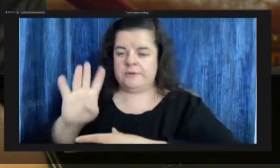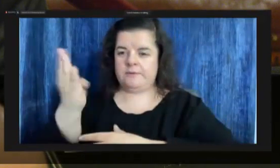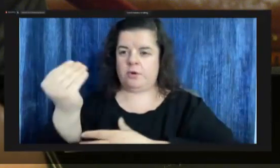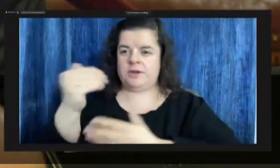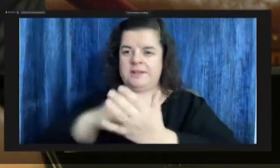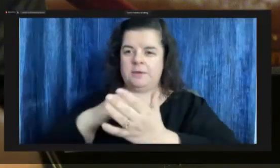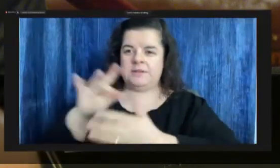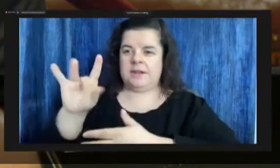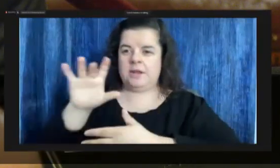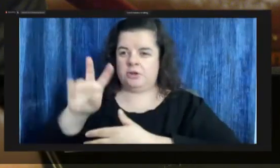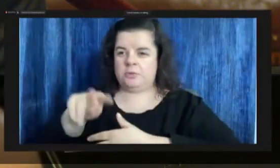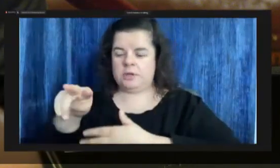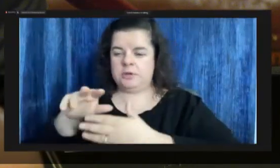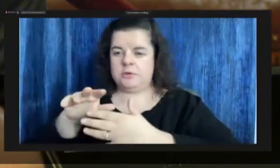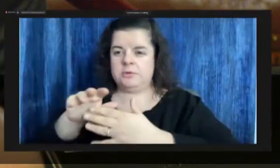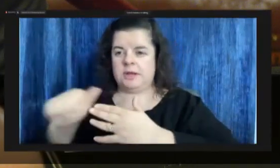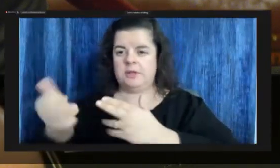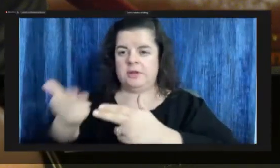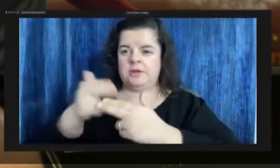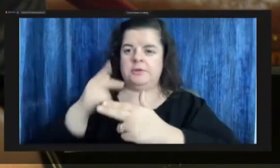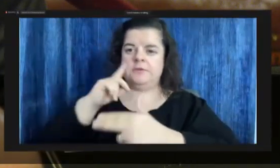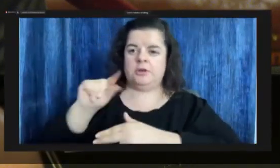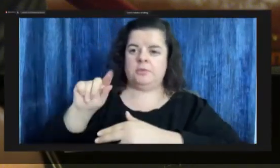$14,822 increase in